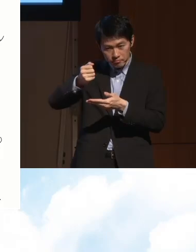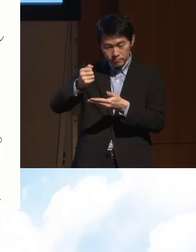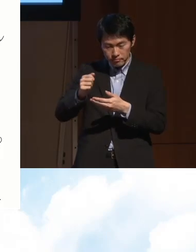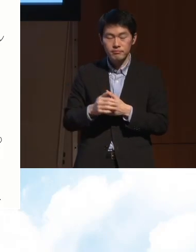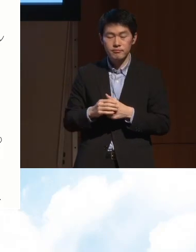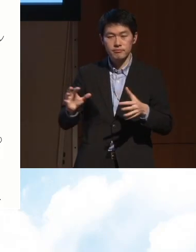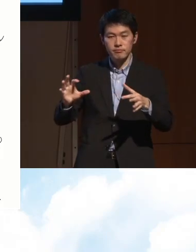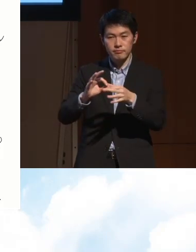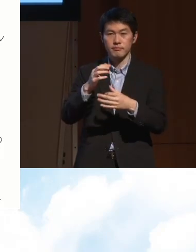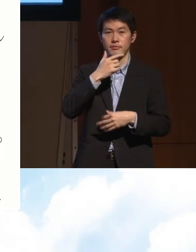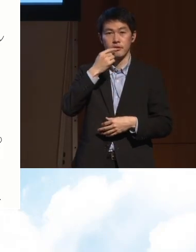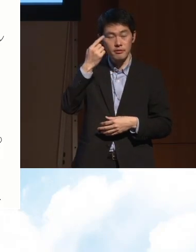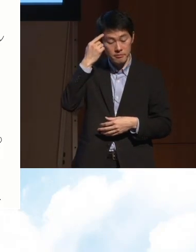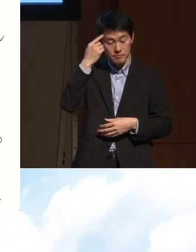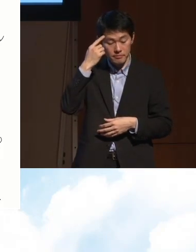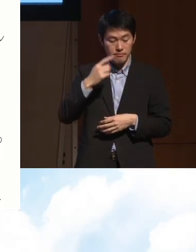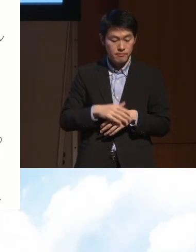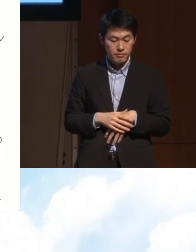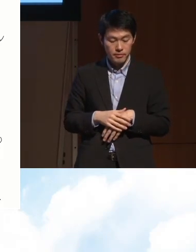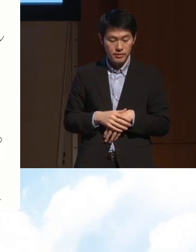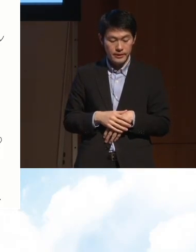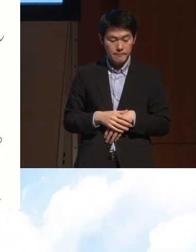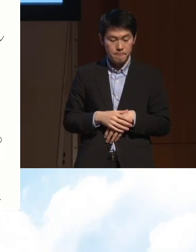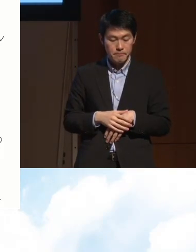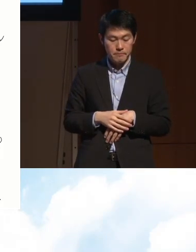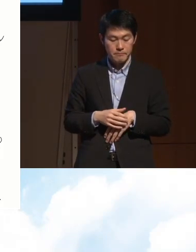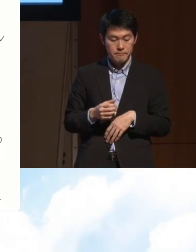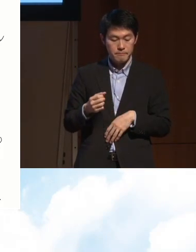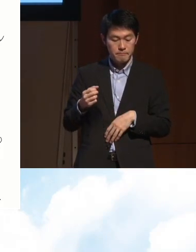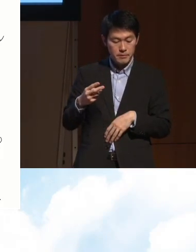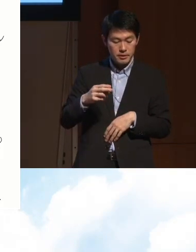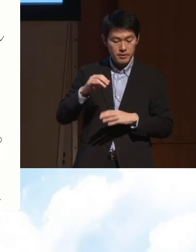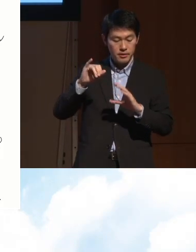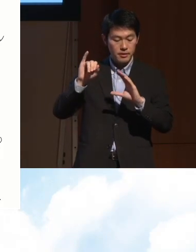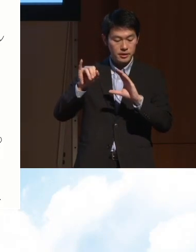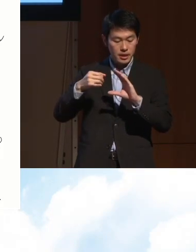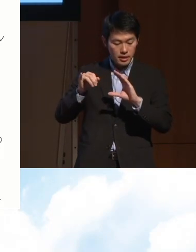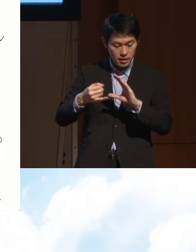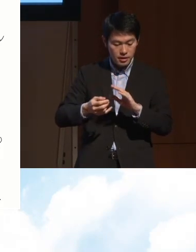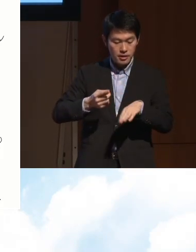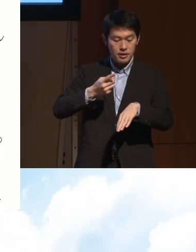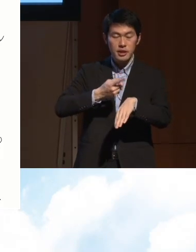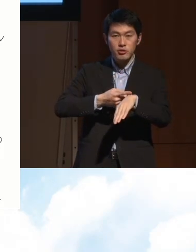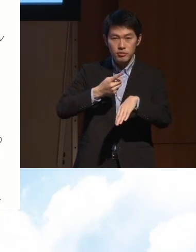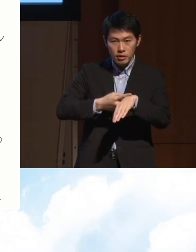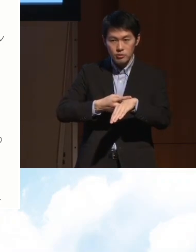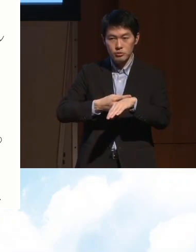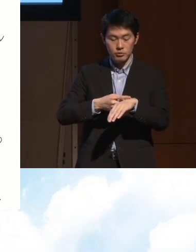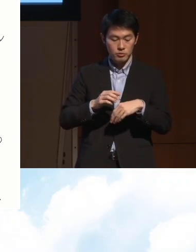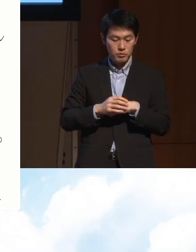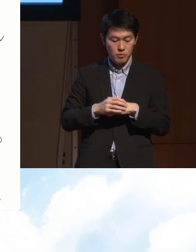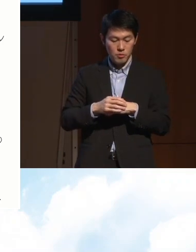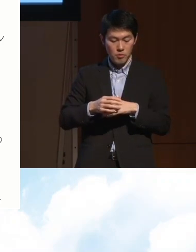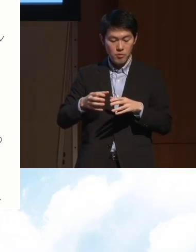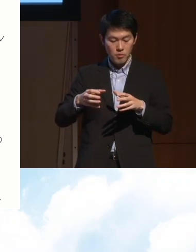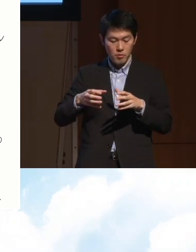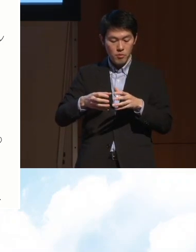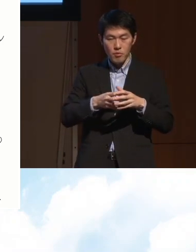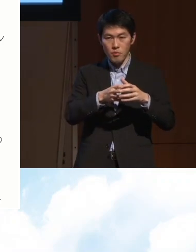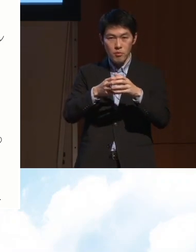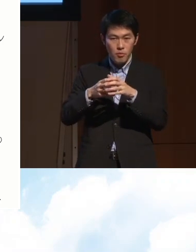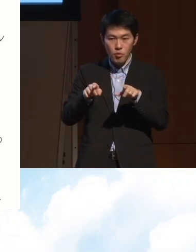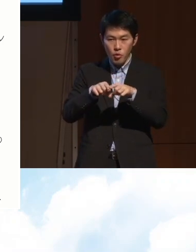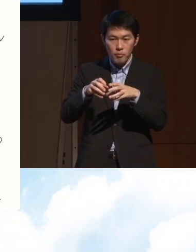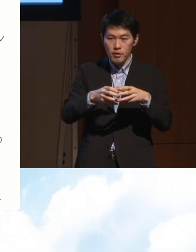contributing to JICA Technique Cooperation Program, and currently in Ghana, Kenya,